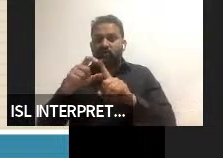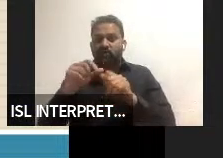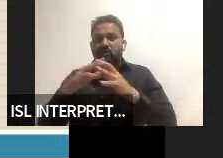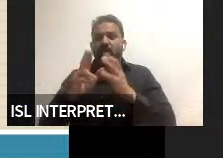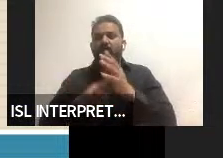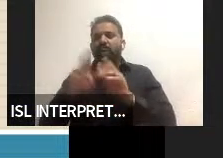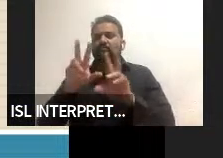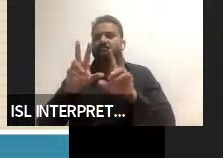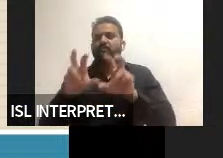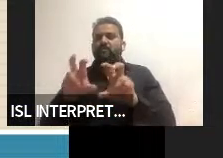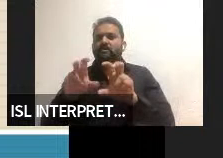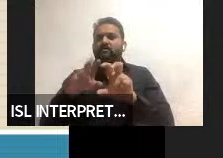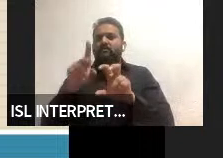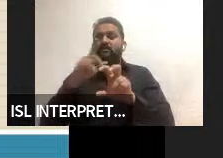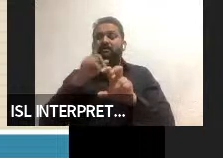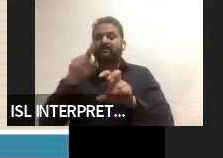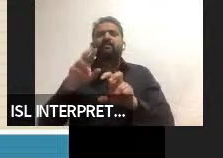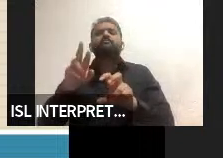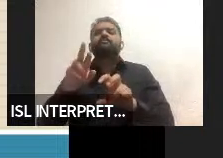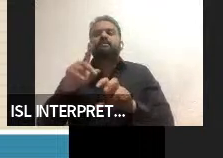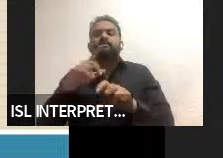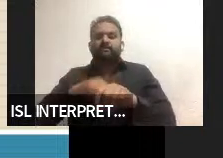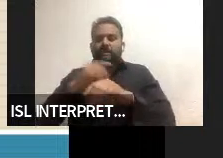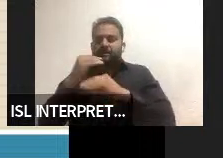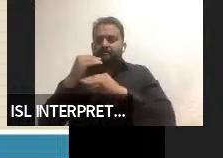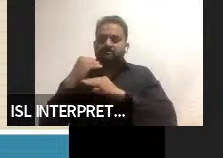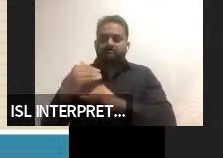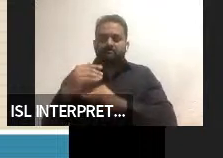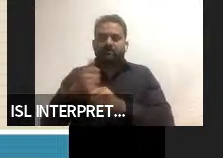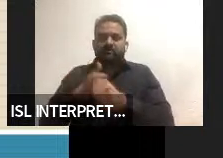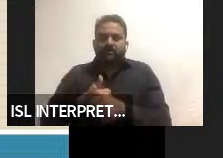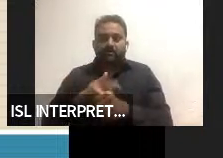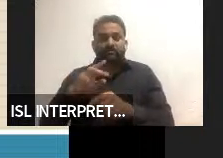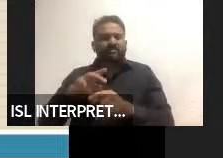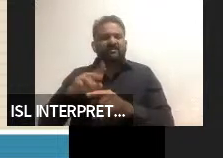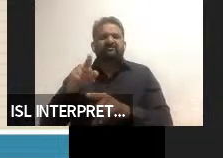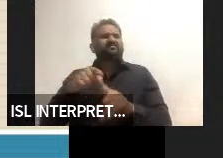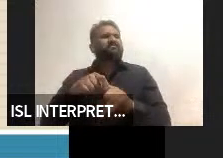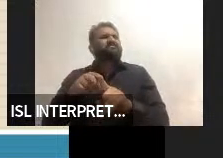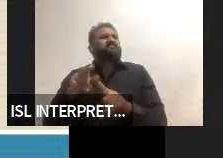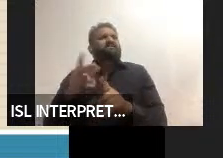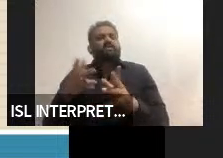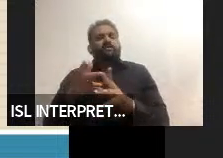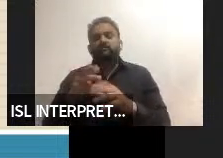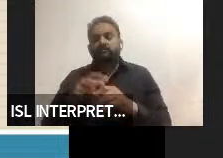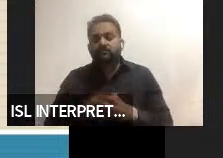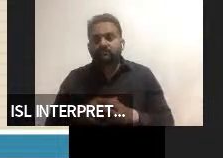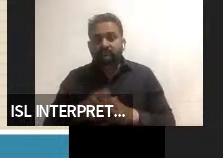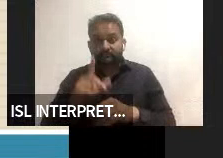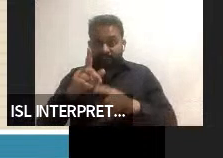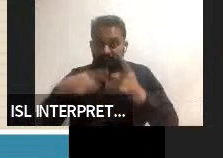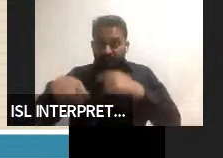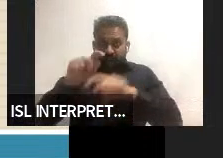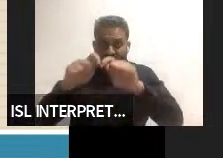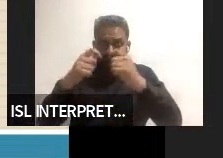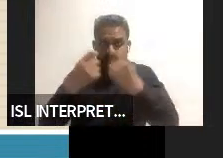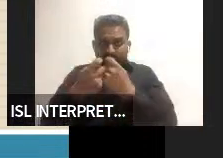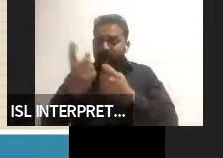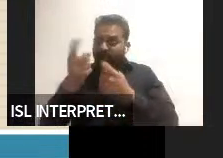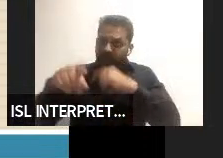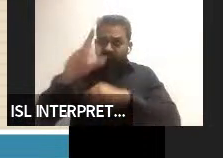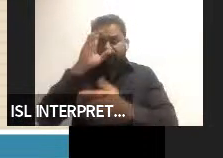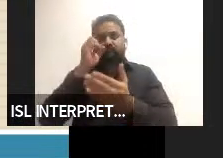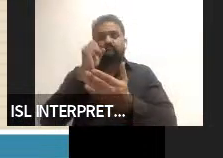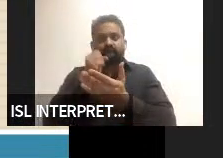but actually you need to set a timeline. What do we mean by that? It means as a team, you decide that